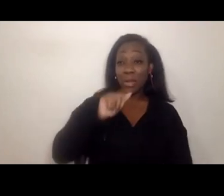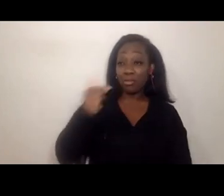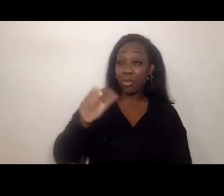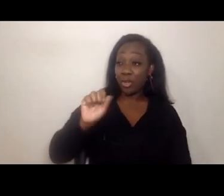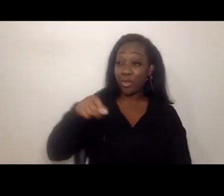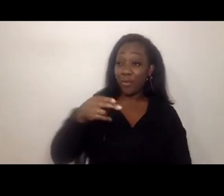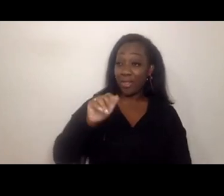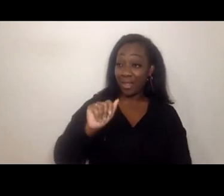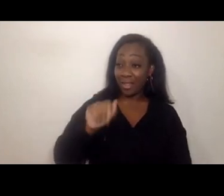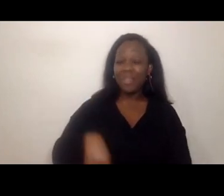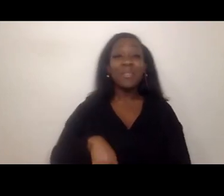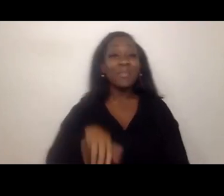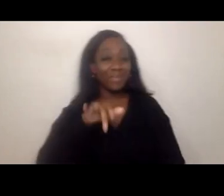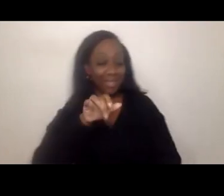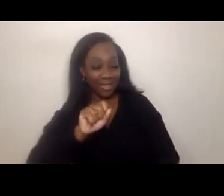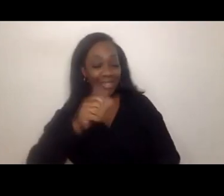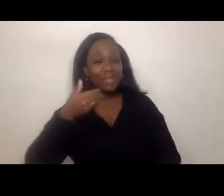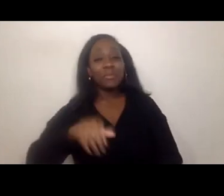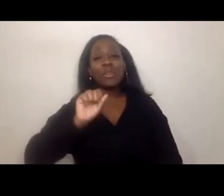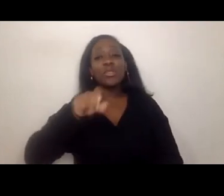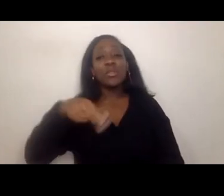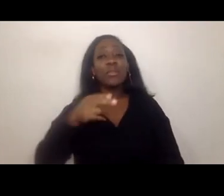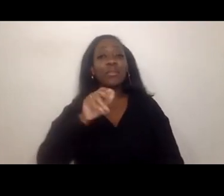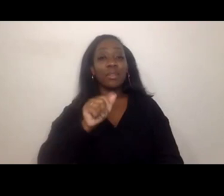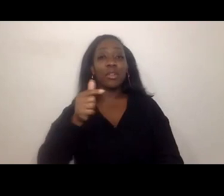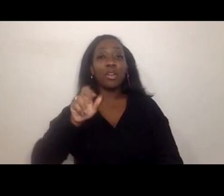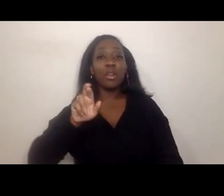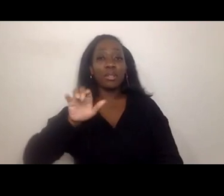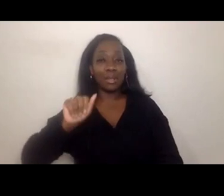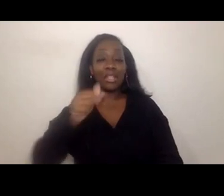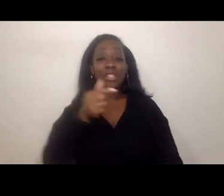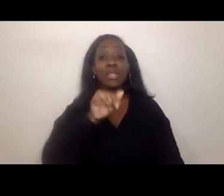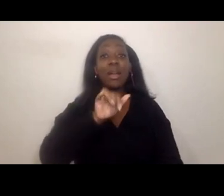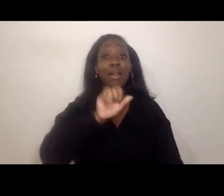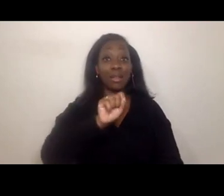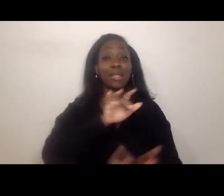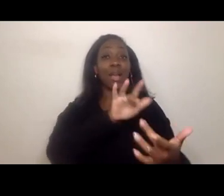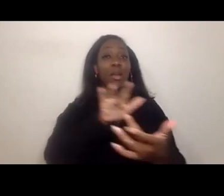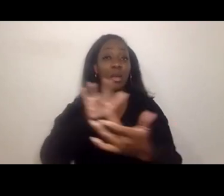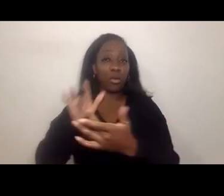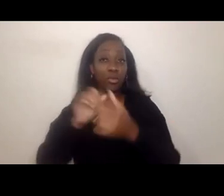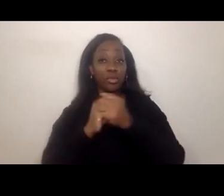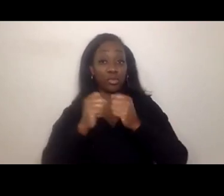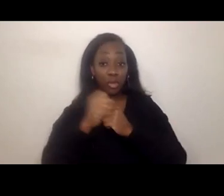Yes. Hi, good evening. My name is Sophia Garcia. I'm the GIS and Outreach Director with Redistricting Partners.